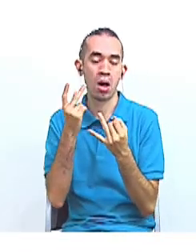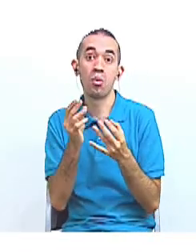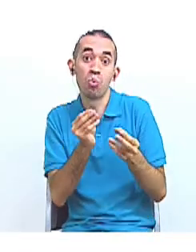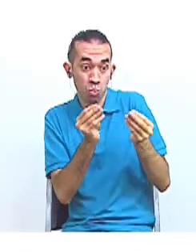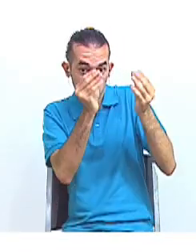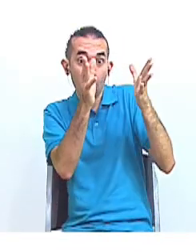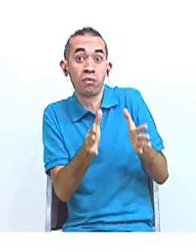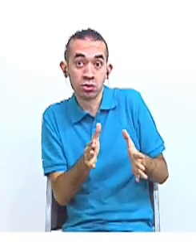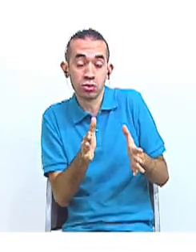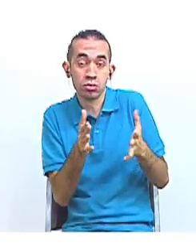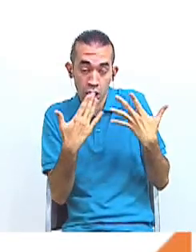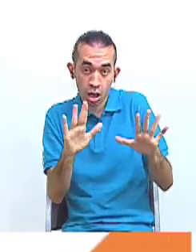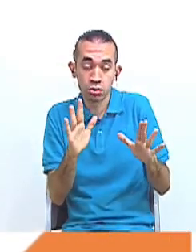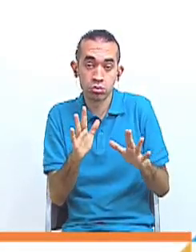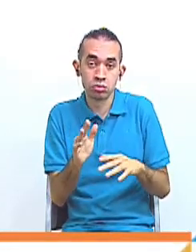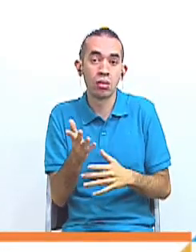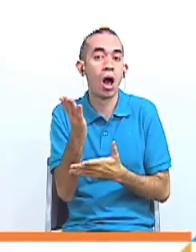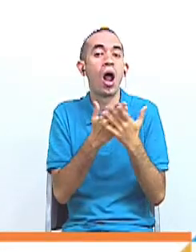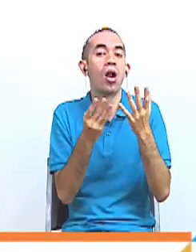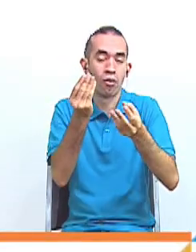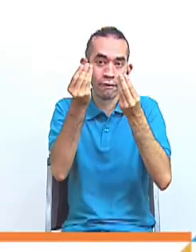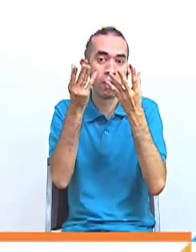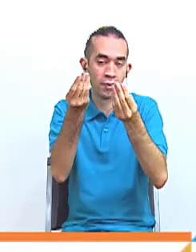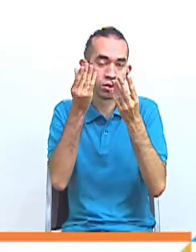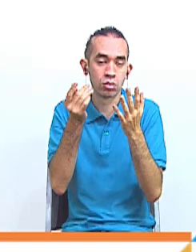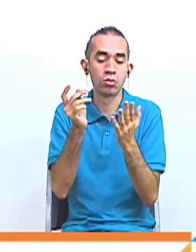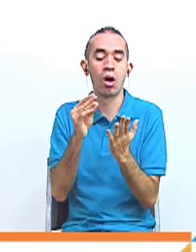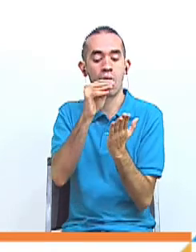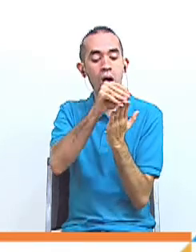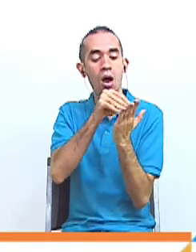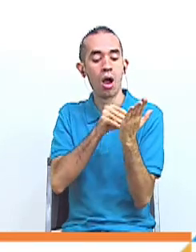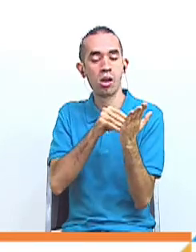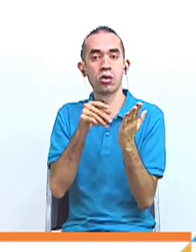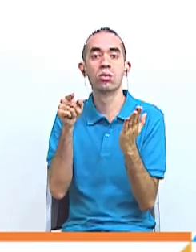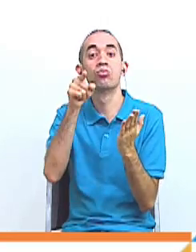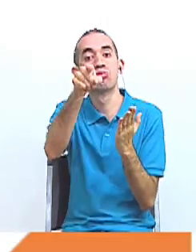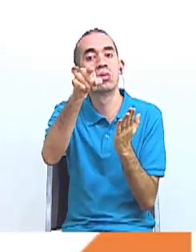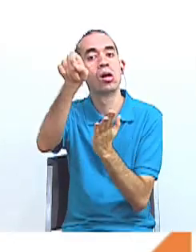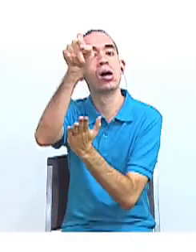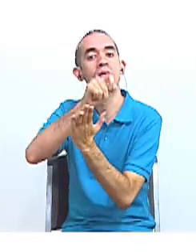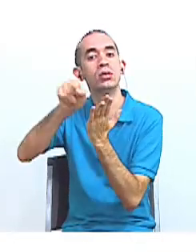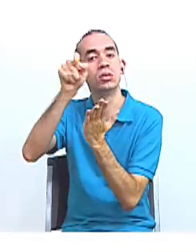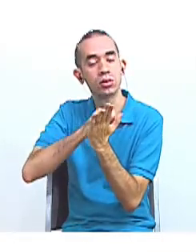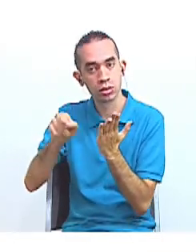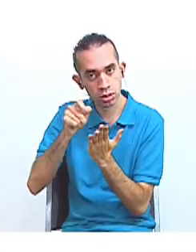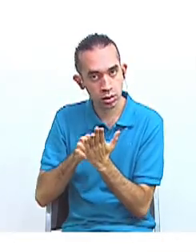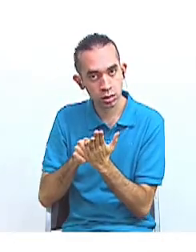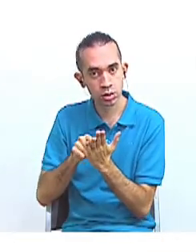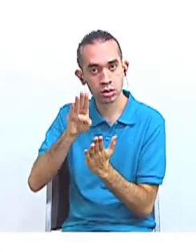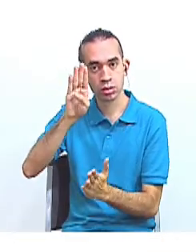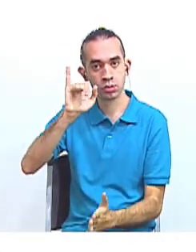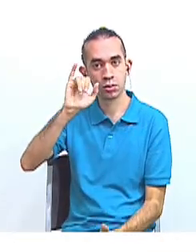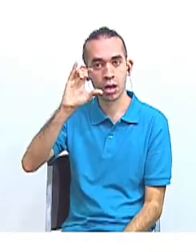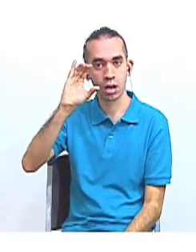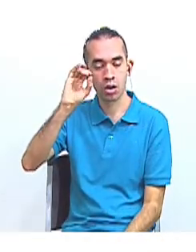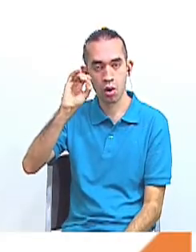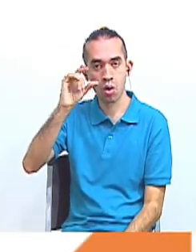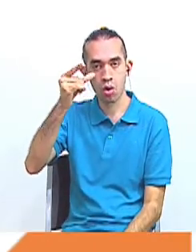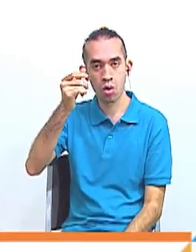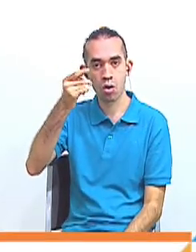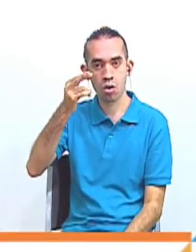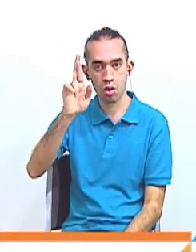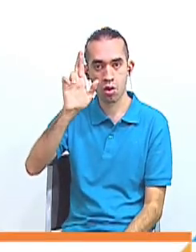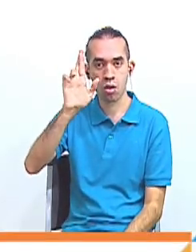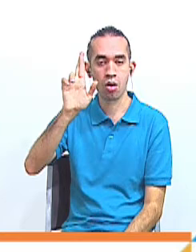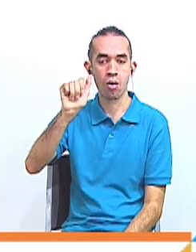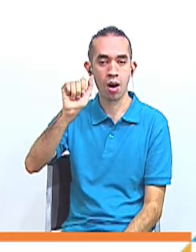that you already know. Get some information about that person, and I want you to write a biography, a very short description